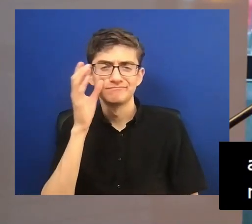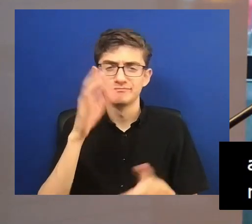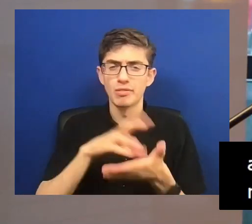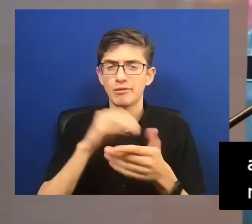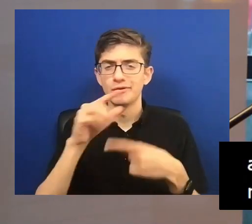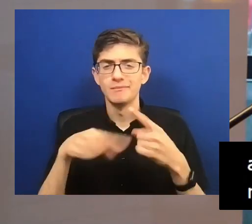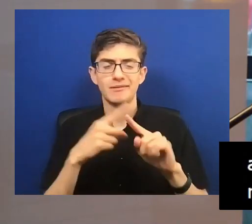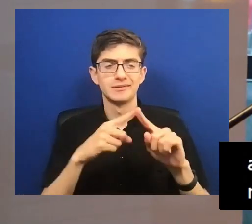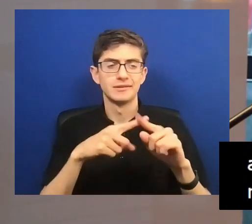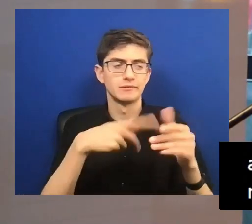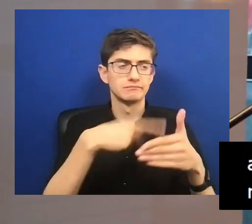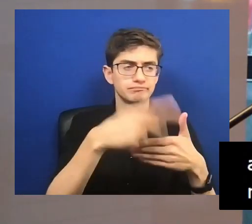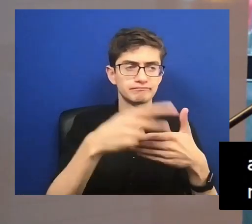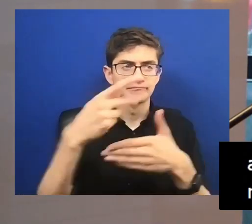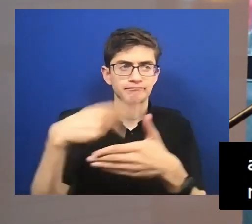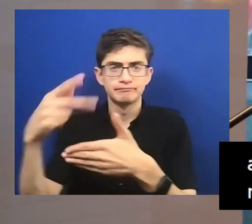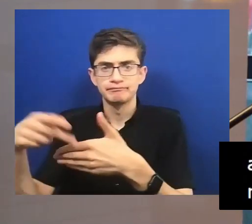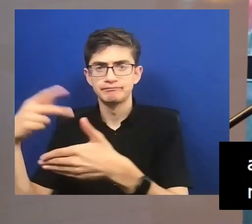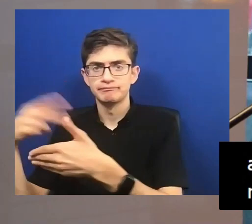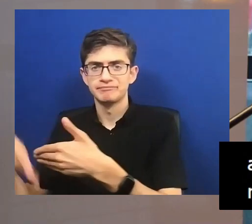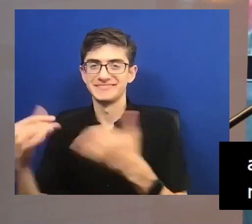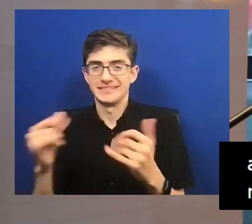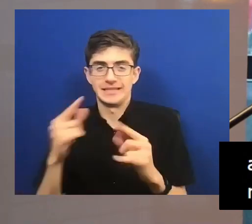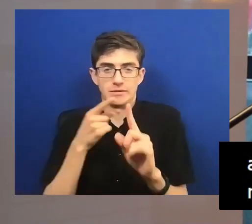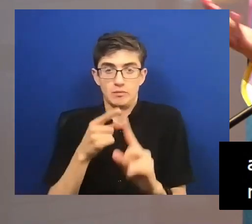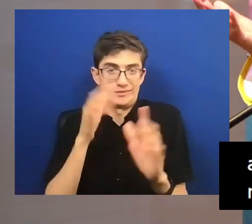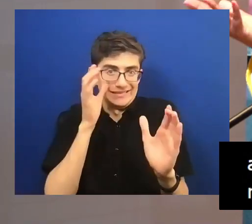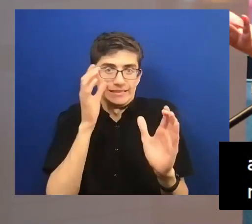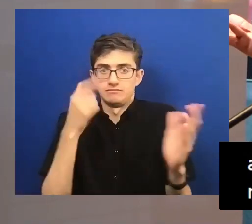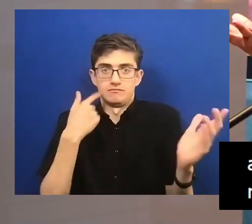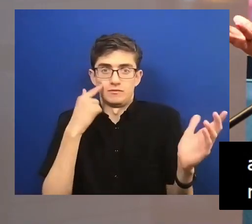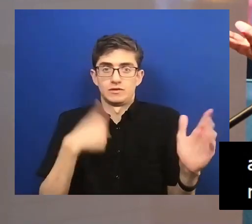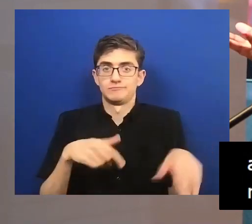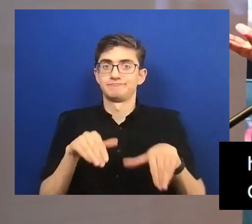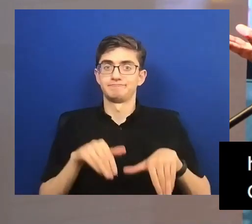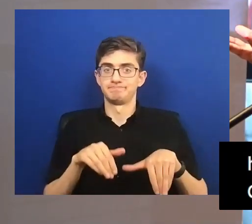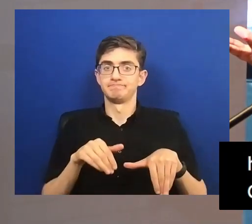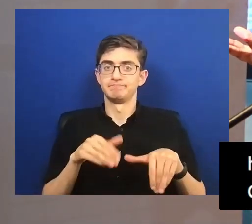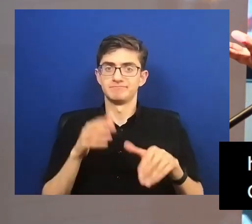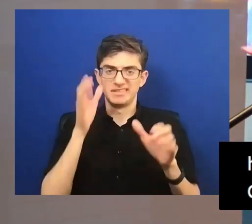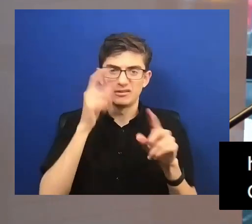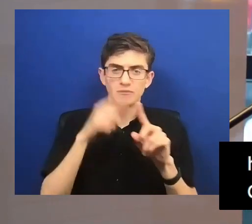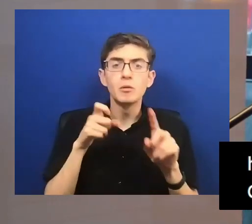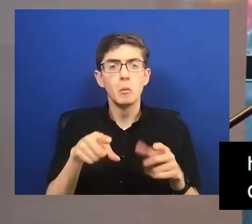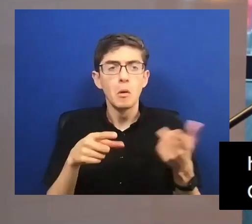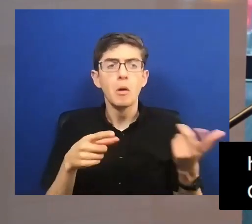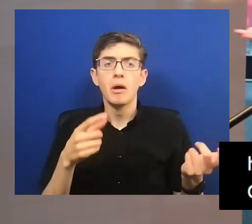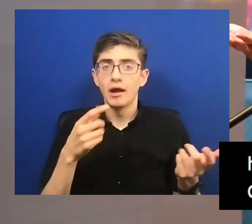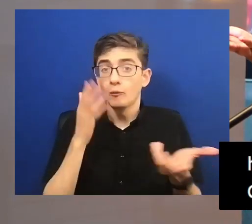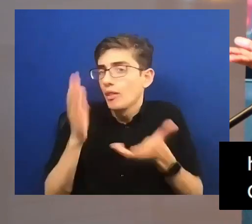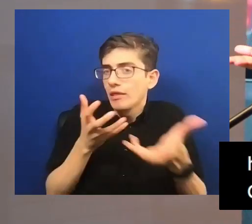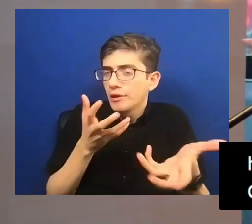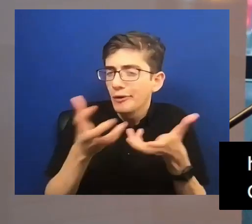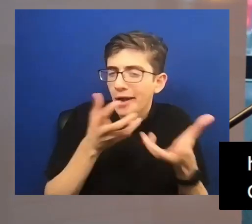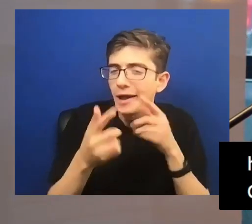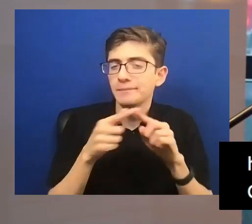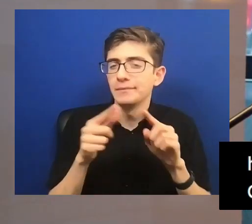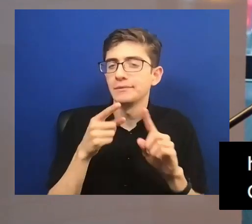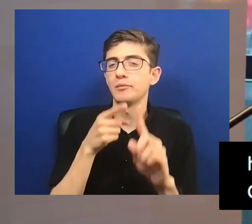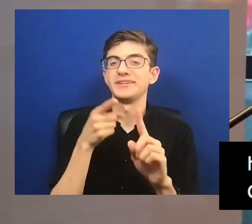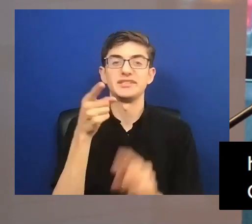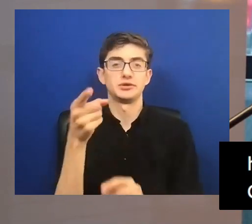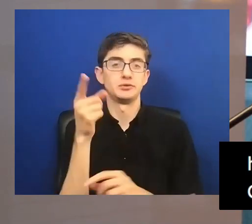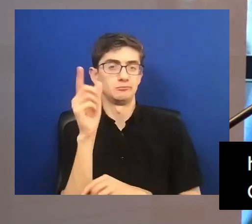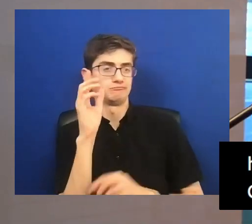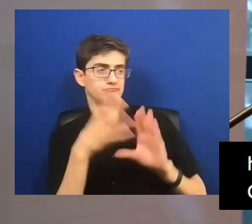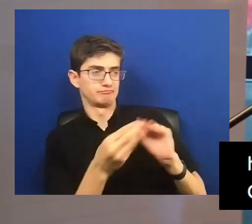we're really here to listen today and hear directly from you. And we will be here to interact with you. So please say hello. Thank